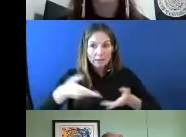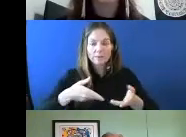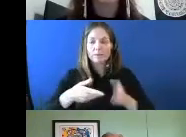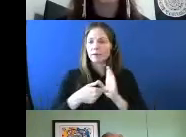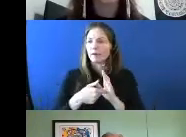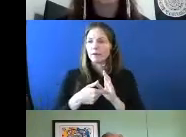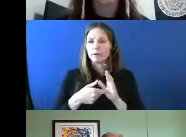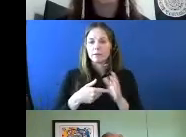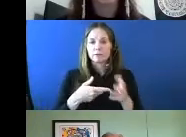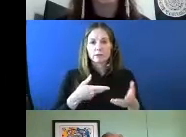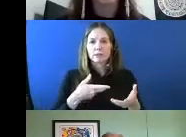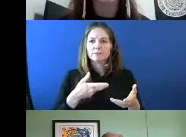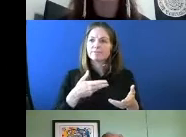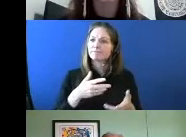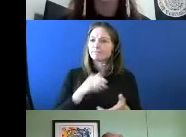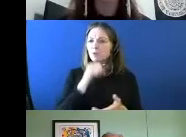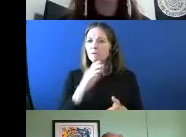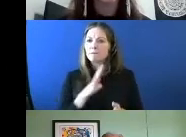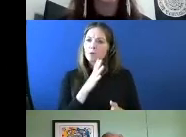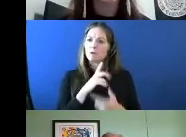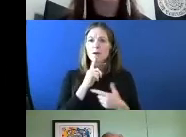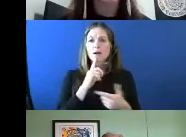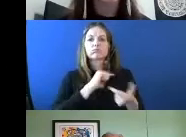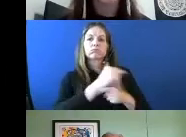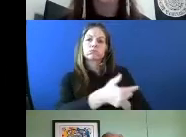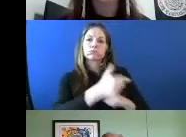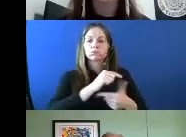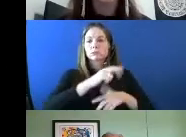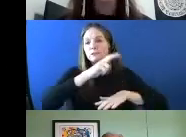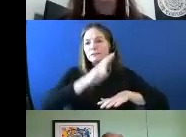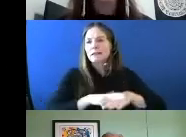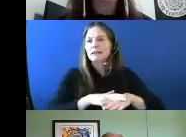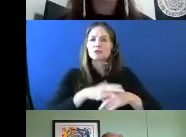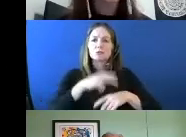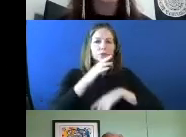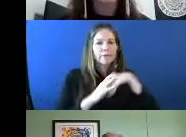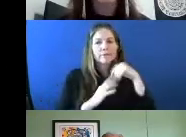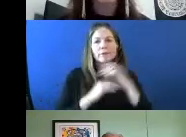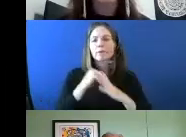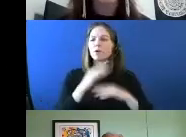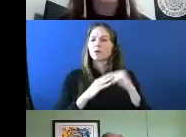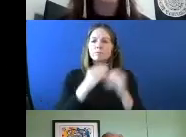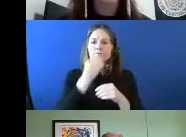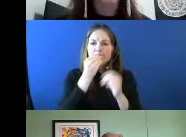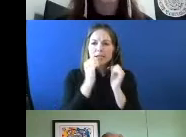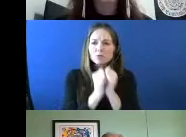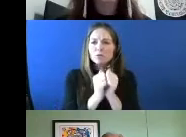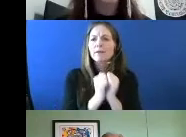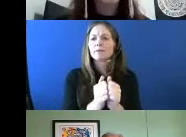did lots of informal introductions. We shared a meal together, and we just made sure everyone was feeling really